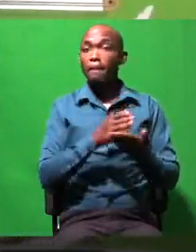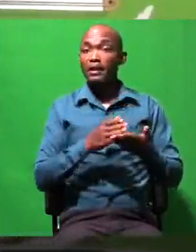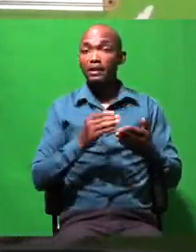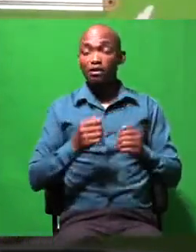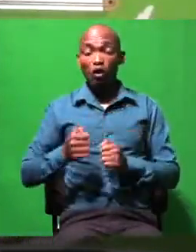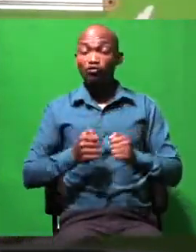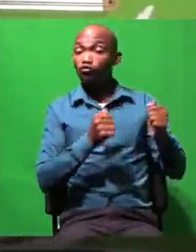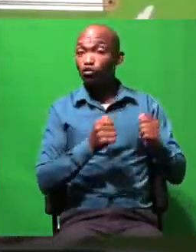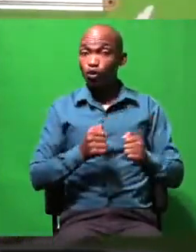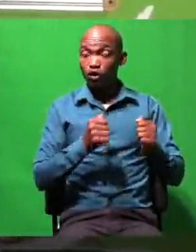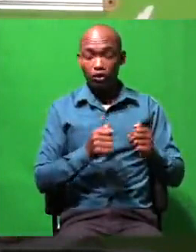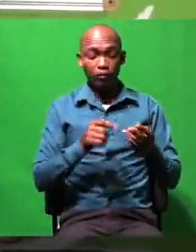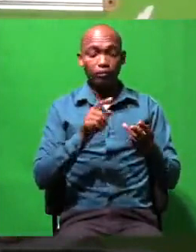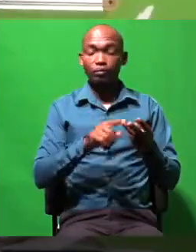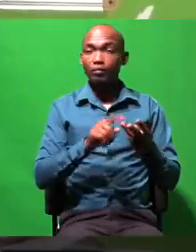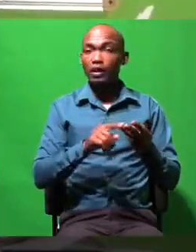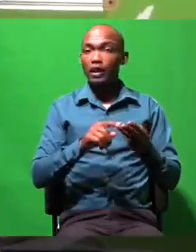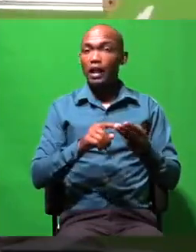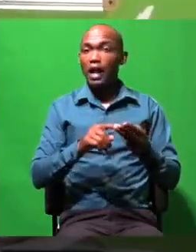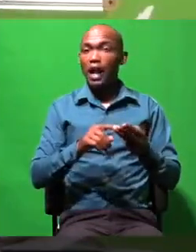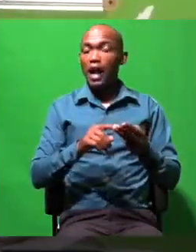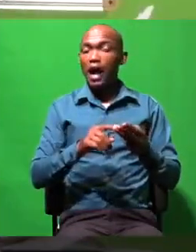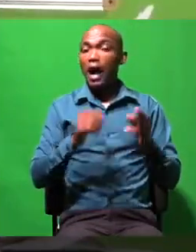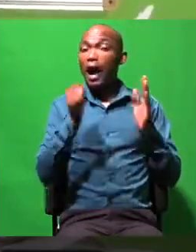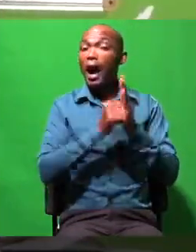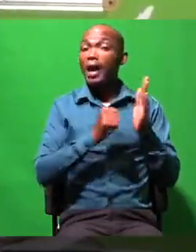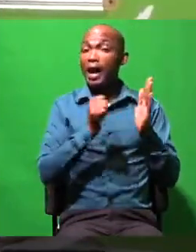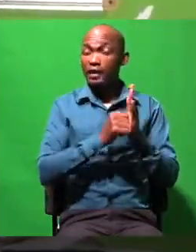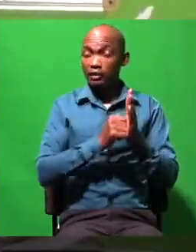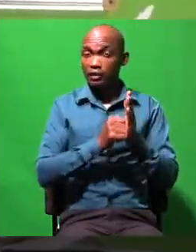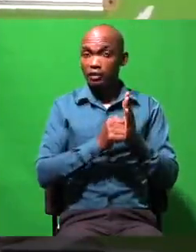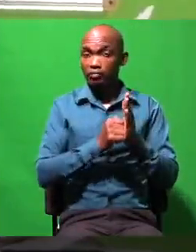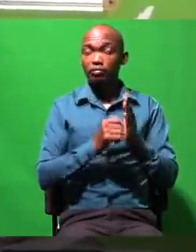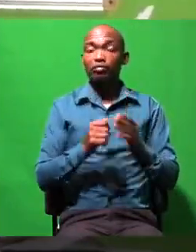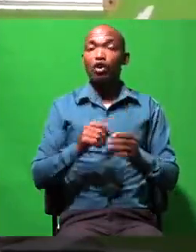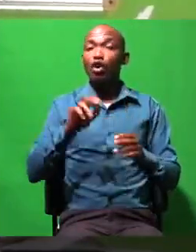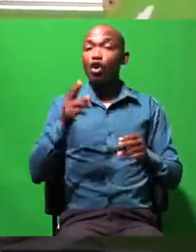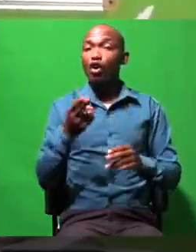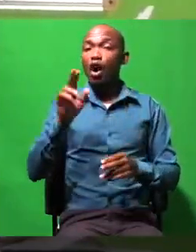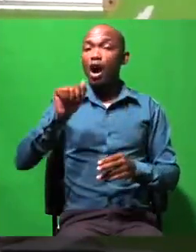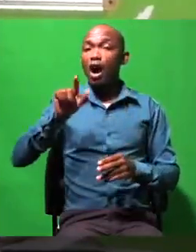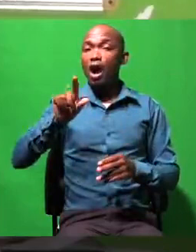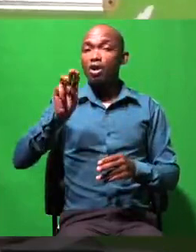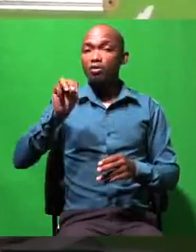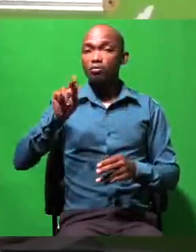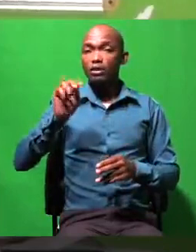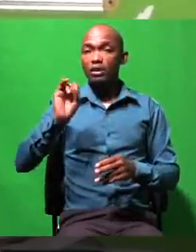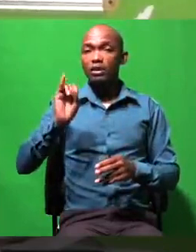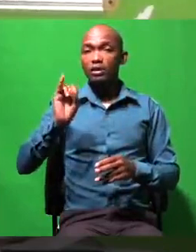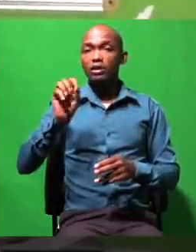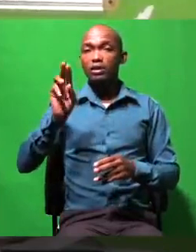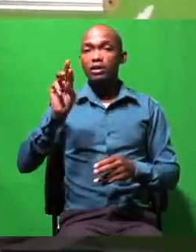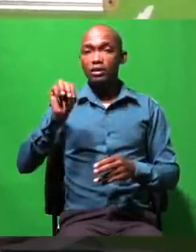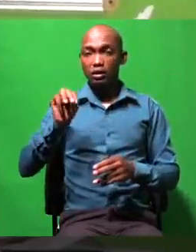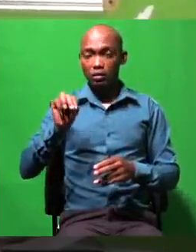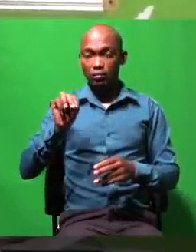piece of metal like iron or aluminium. In matter, we